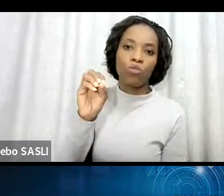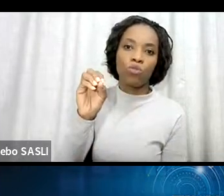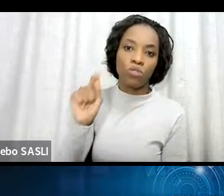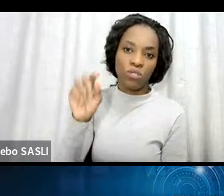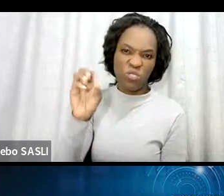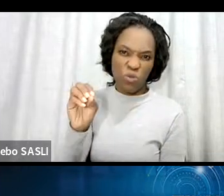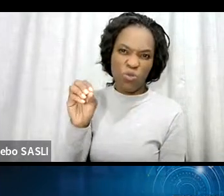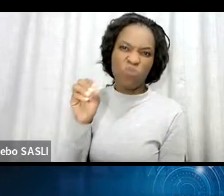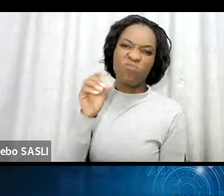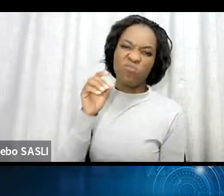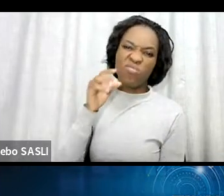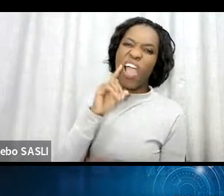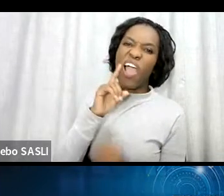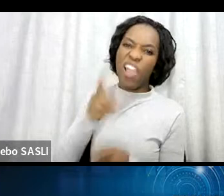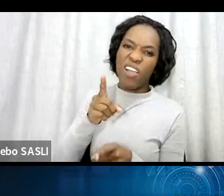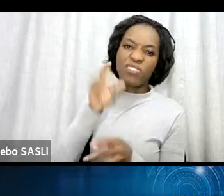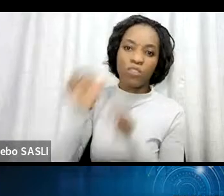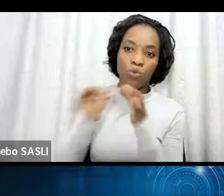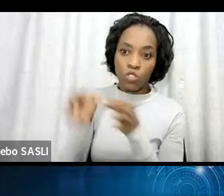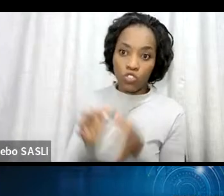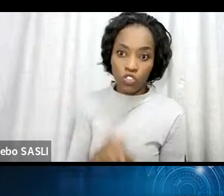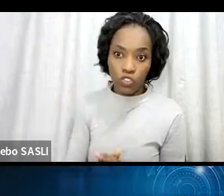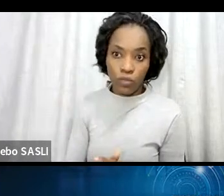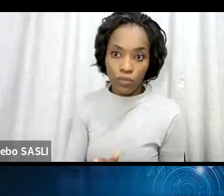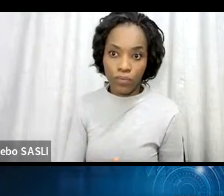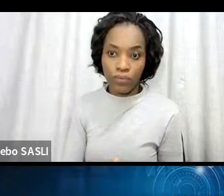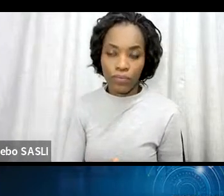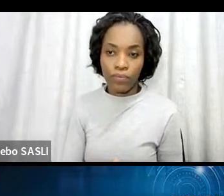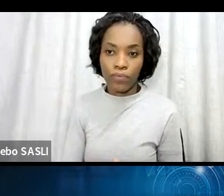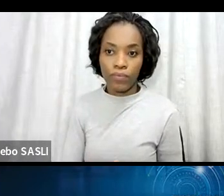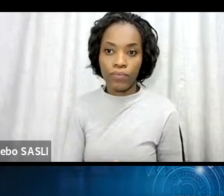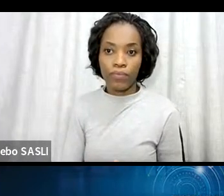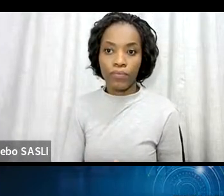So the question, Franz,